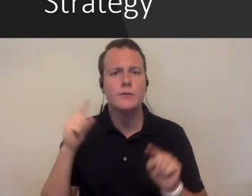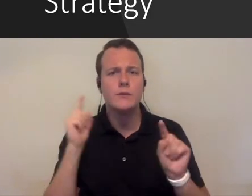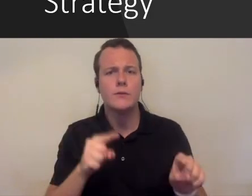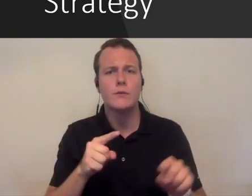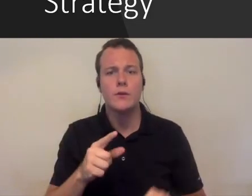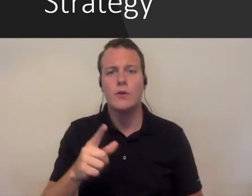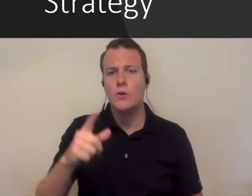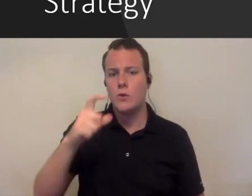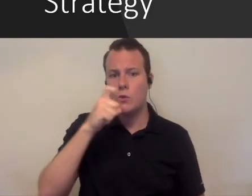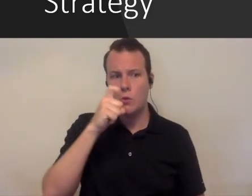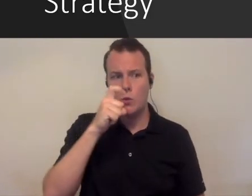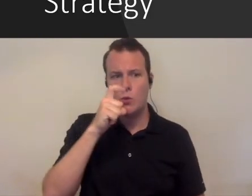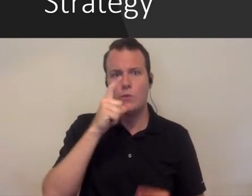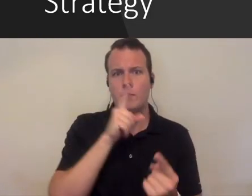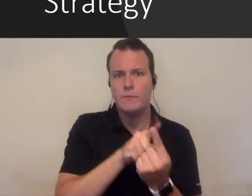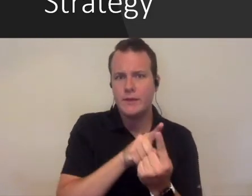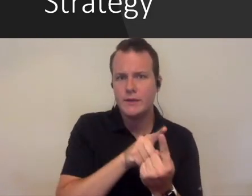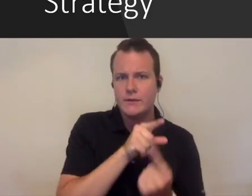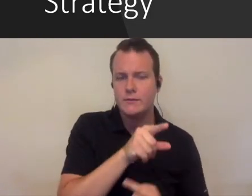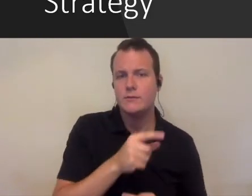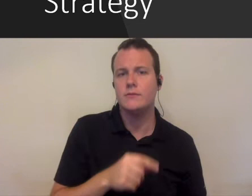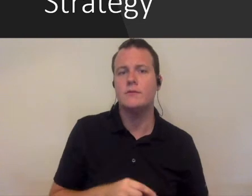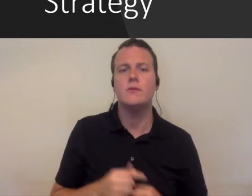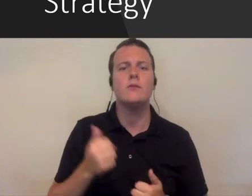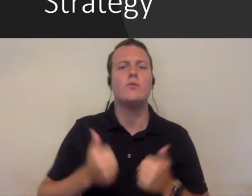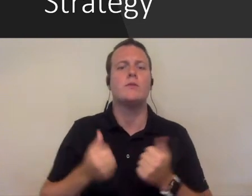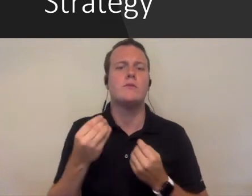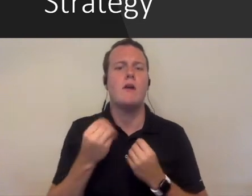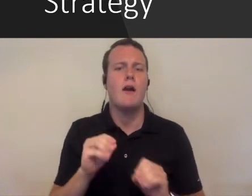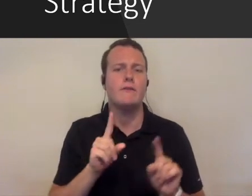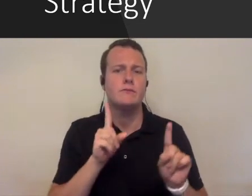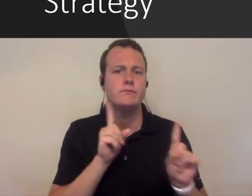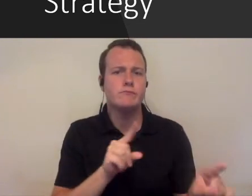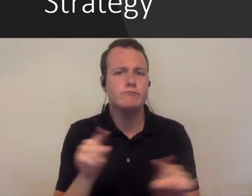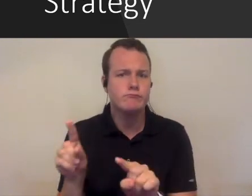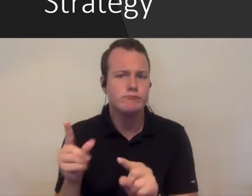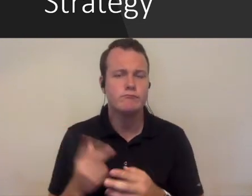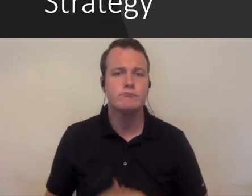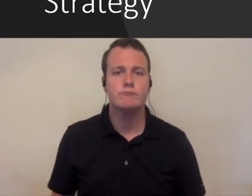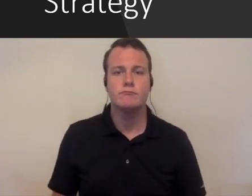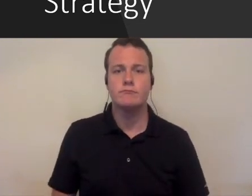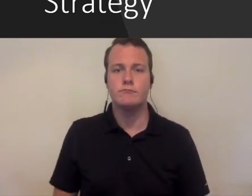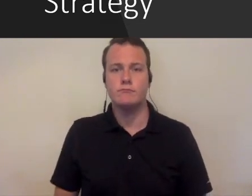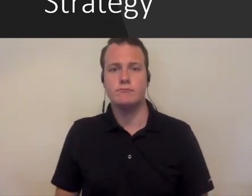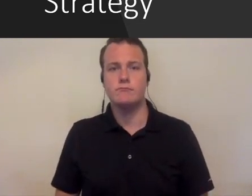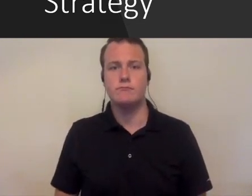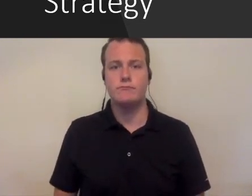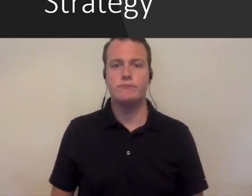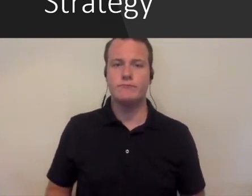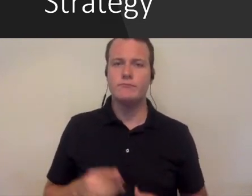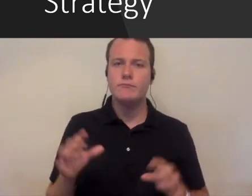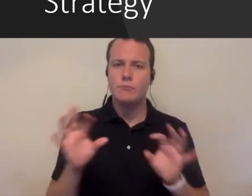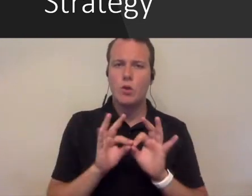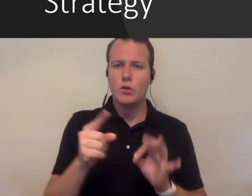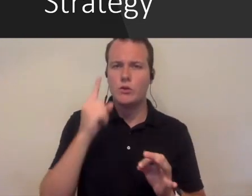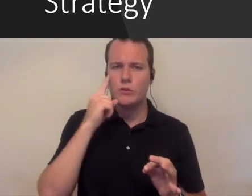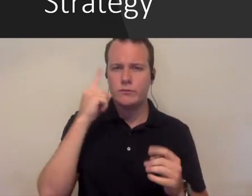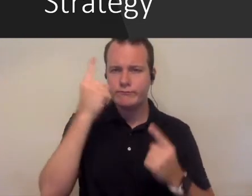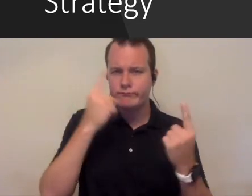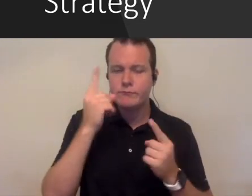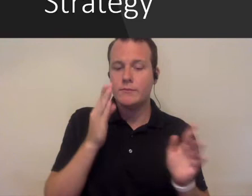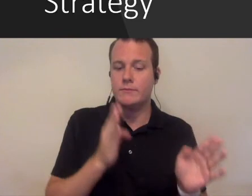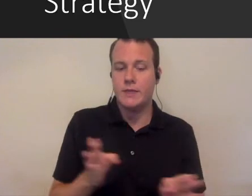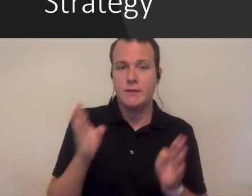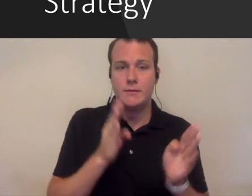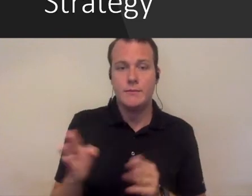go see? What offices are you going to visit? And so you want to look at that. You want to start to plan out, what's my